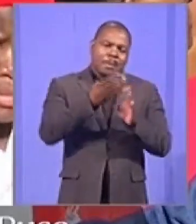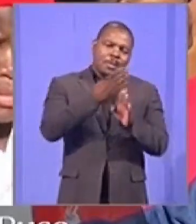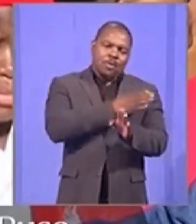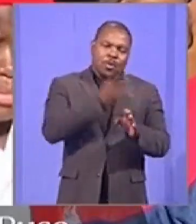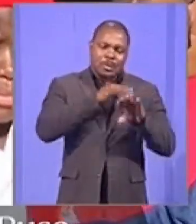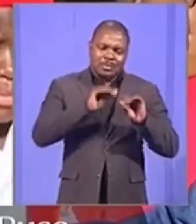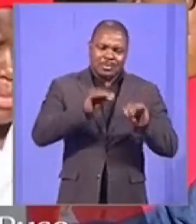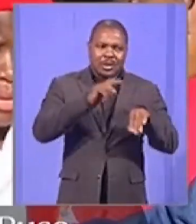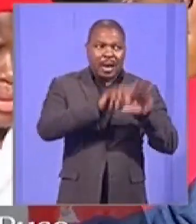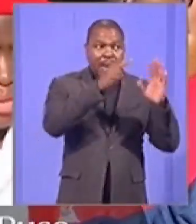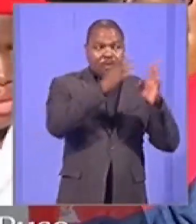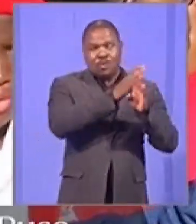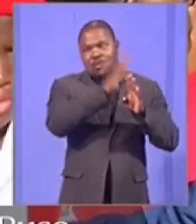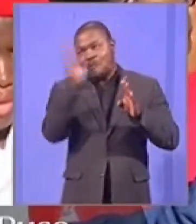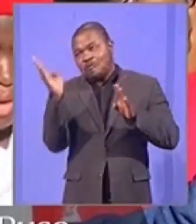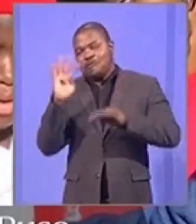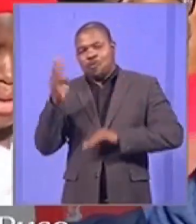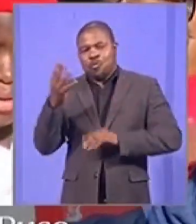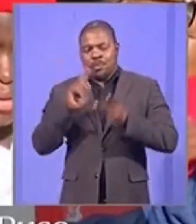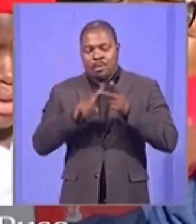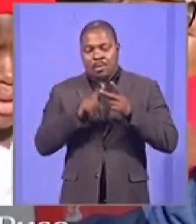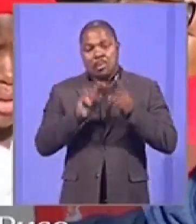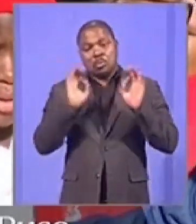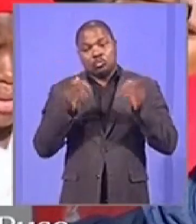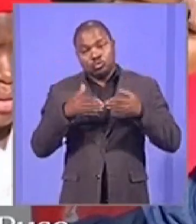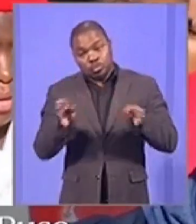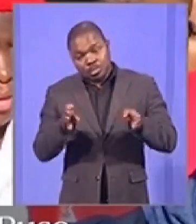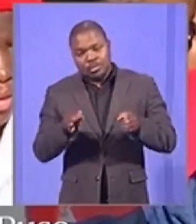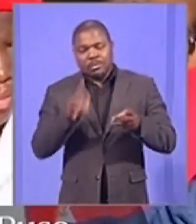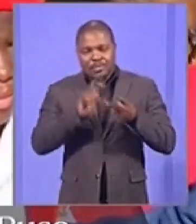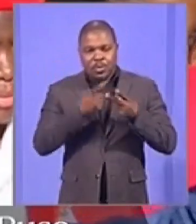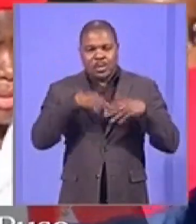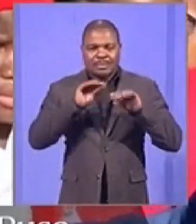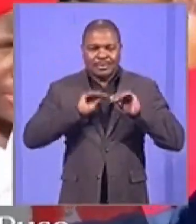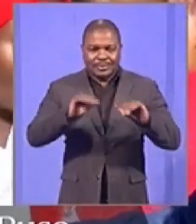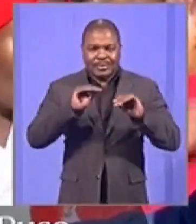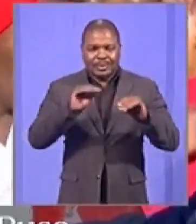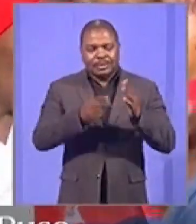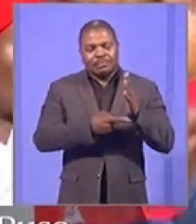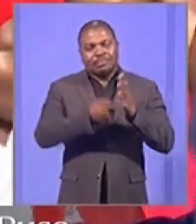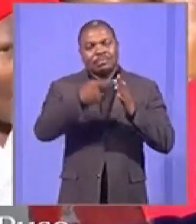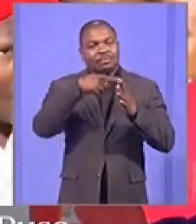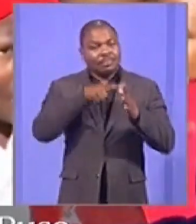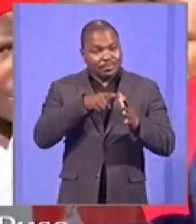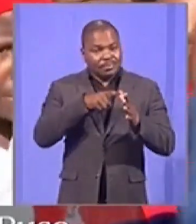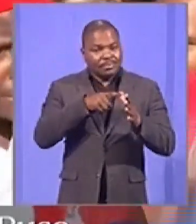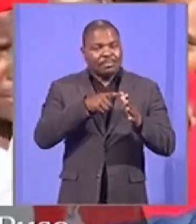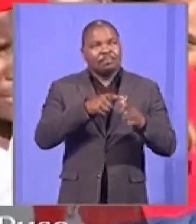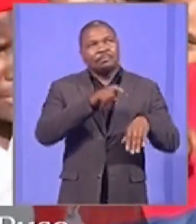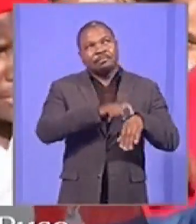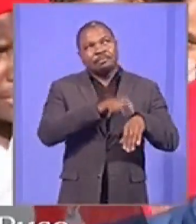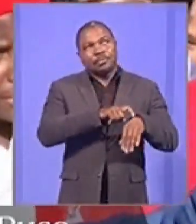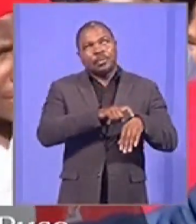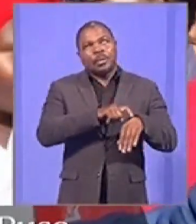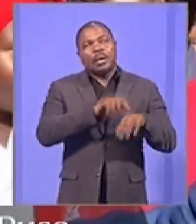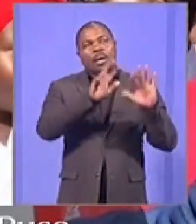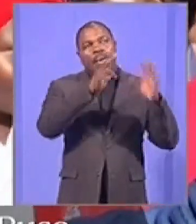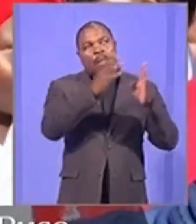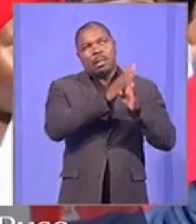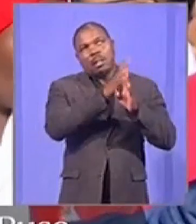from 8 to 4. When schools reopen formally, we are going to teach during weekdays from